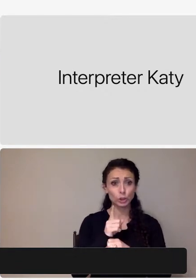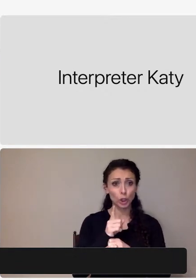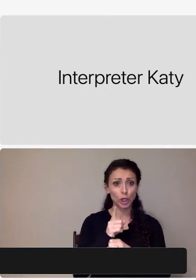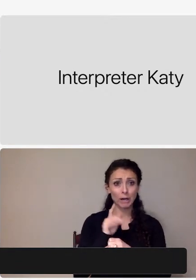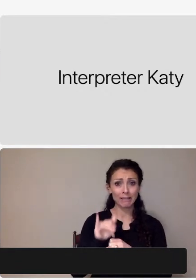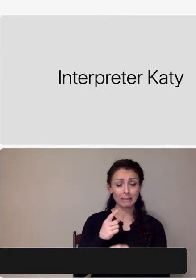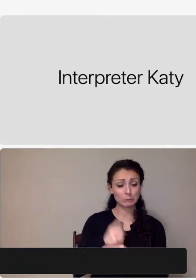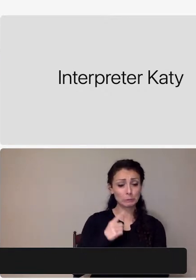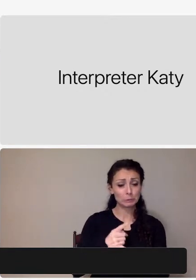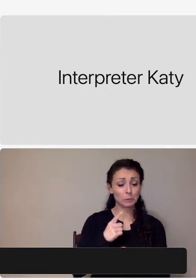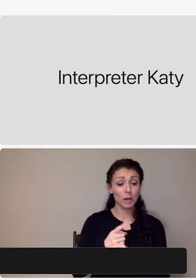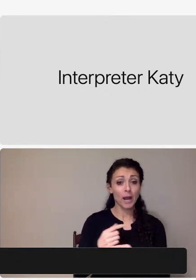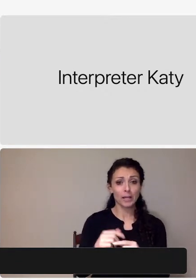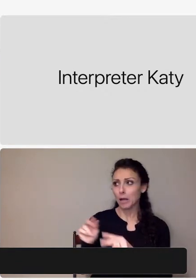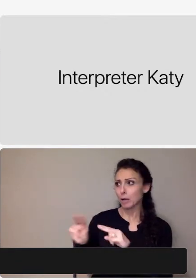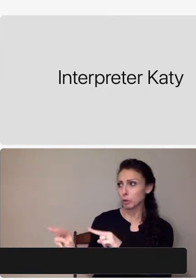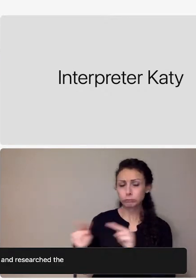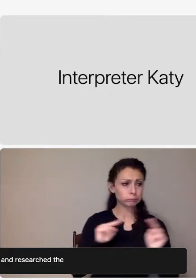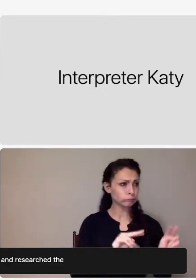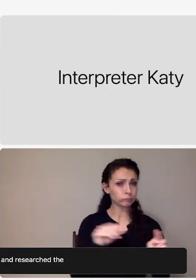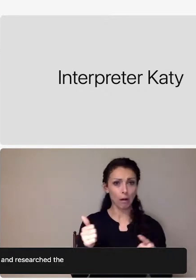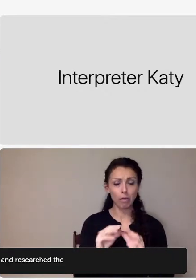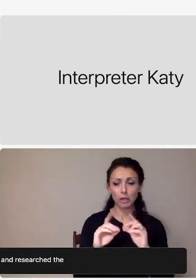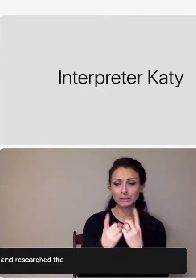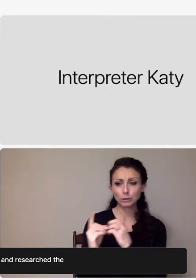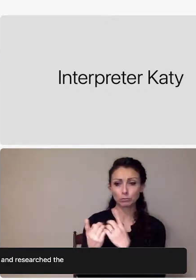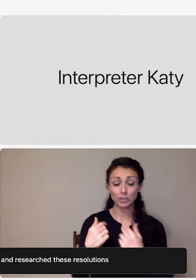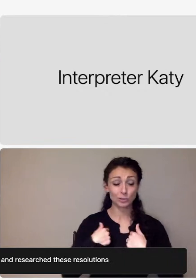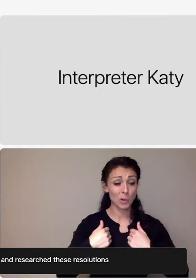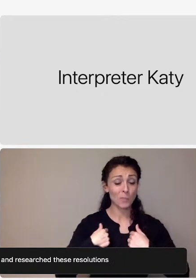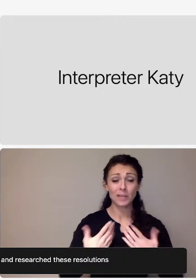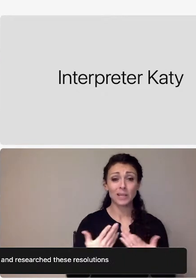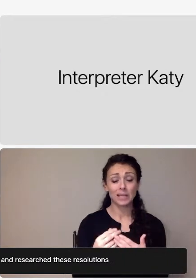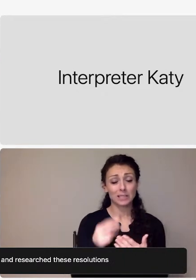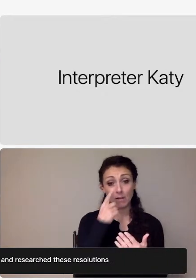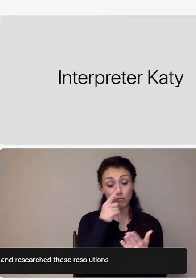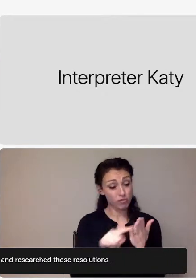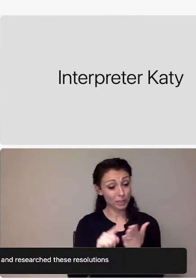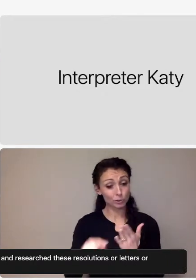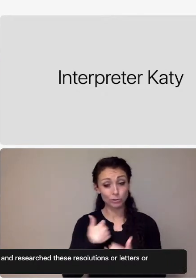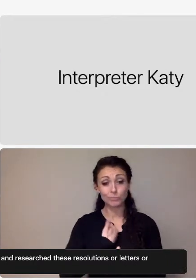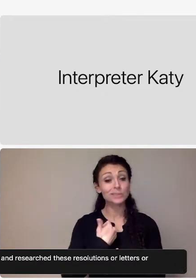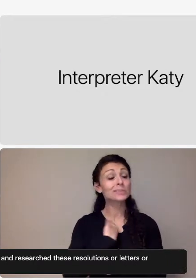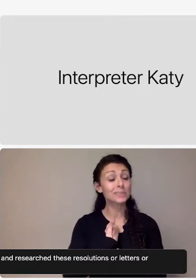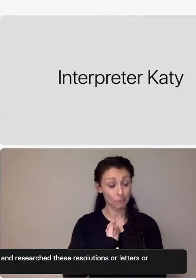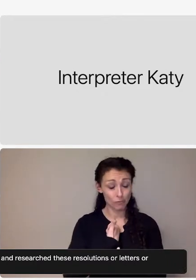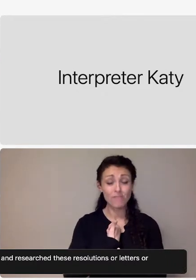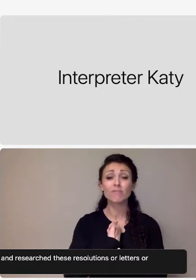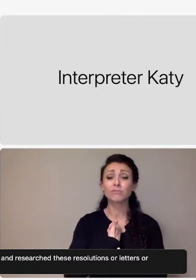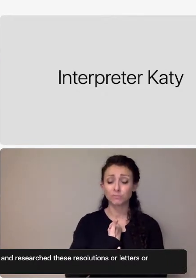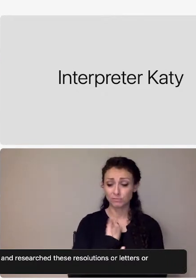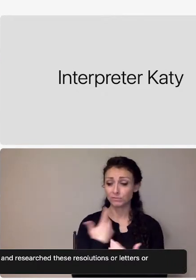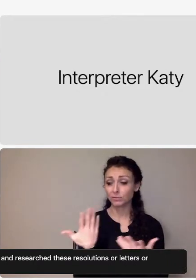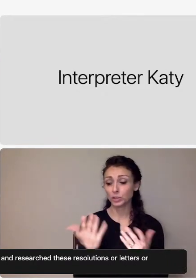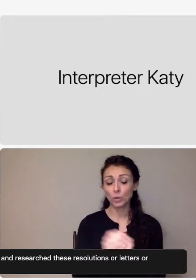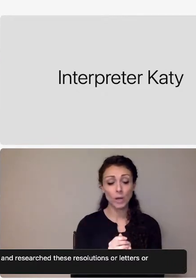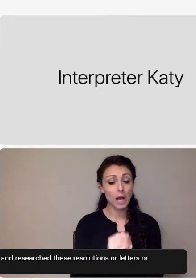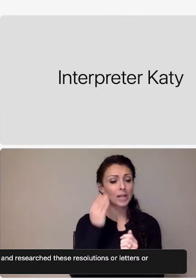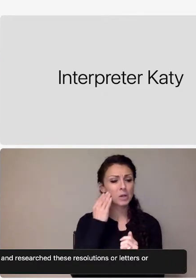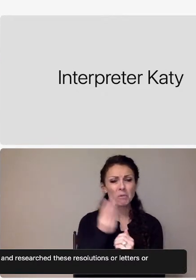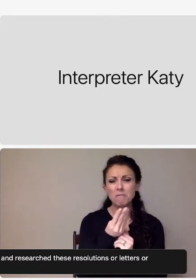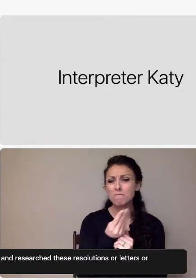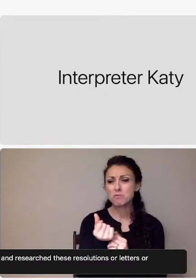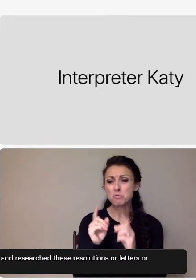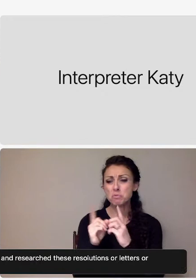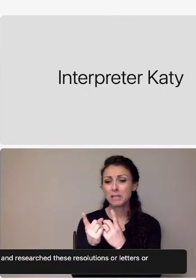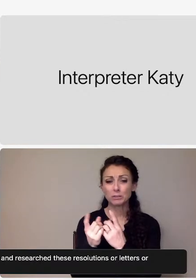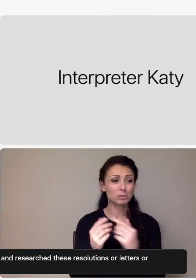myself gone and researched these resolutions or letters or statements come to find there are very few if any districts that